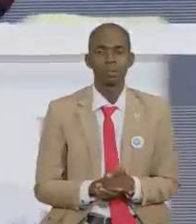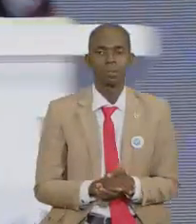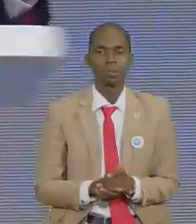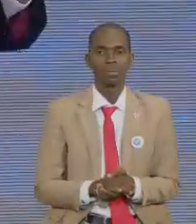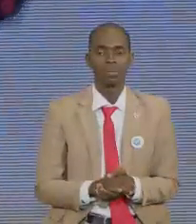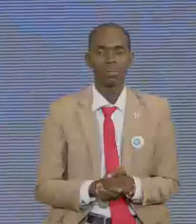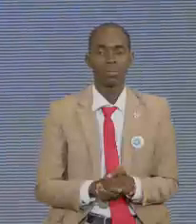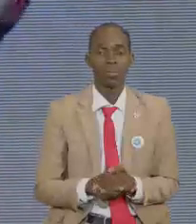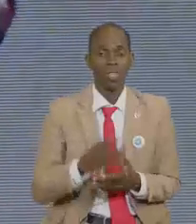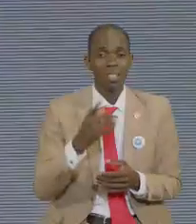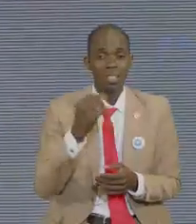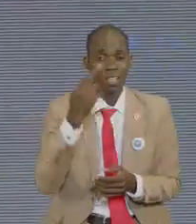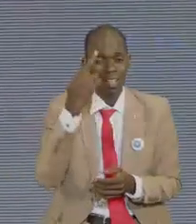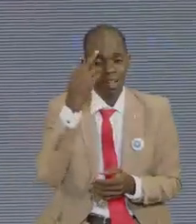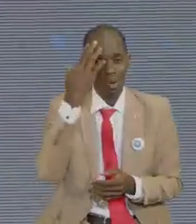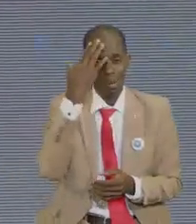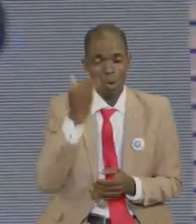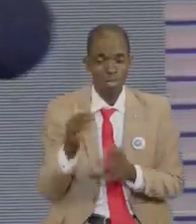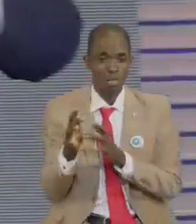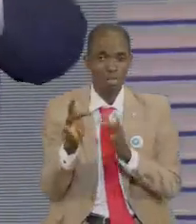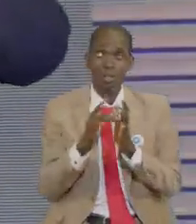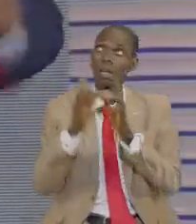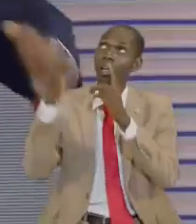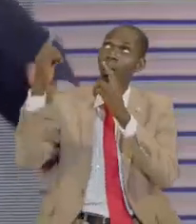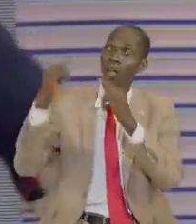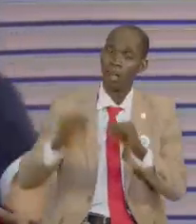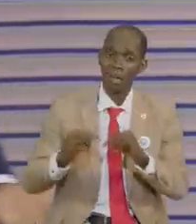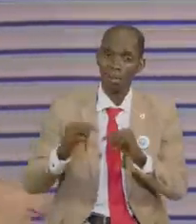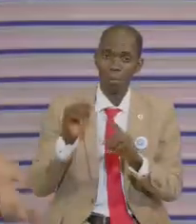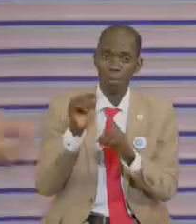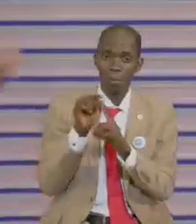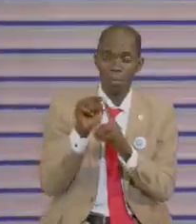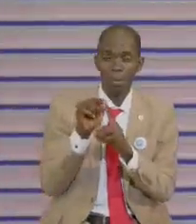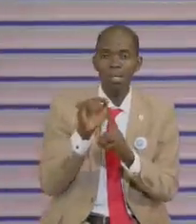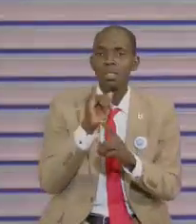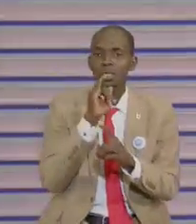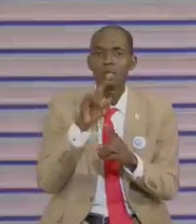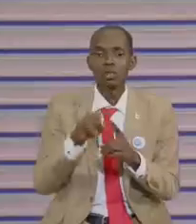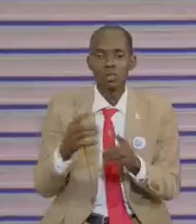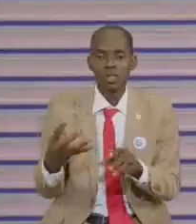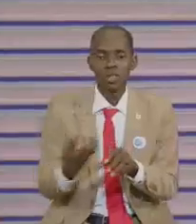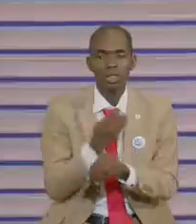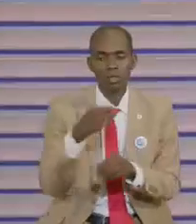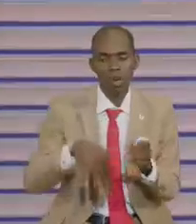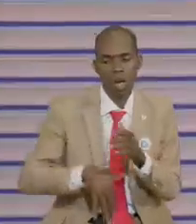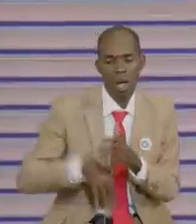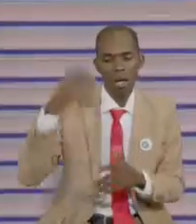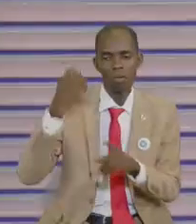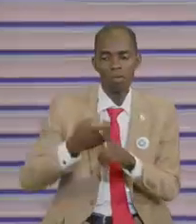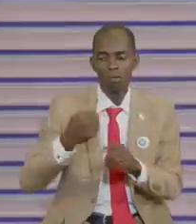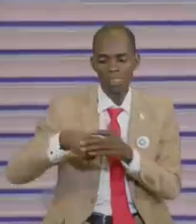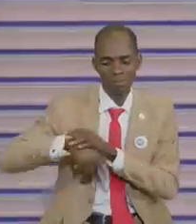The reason why Jesus came is to take you out of the well of sin,